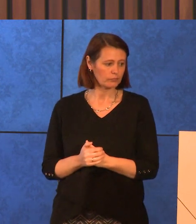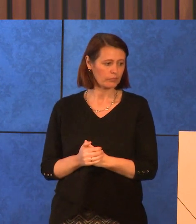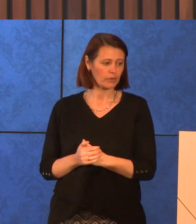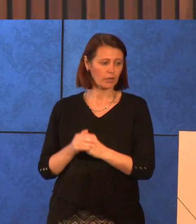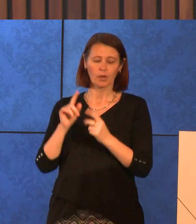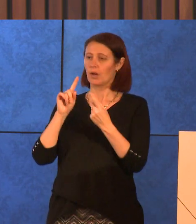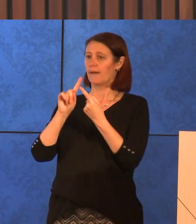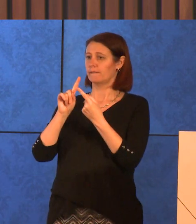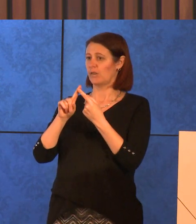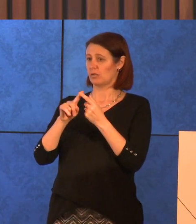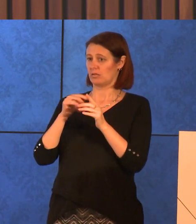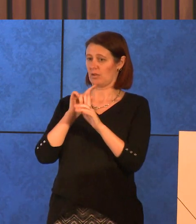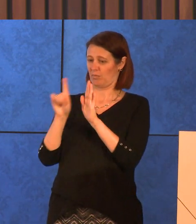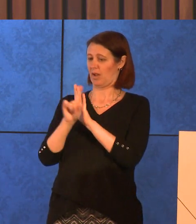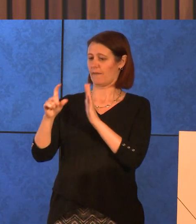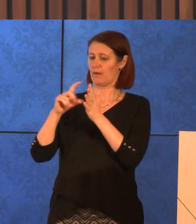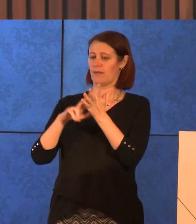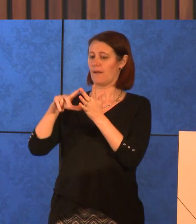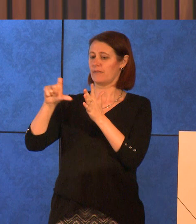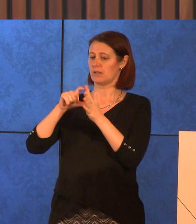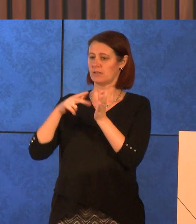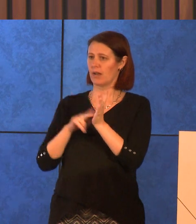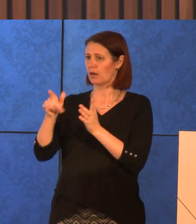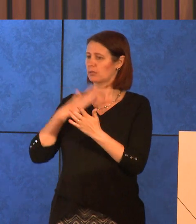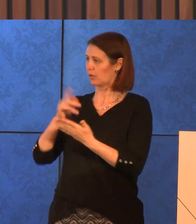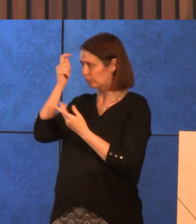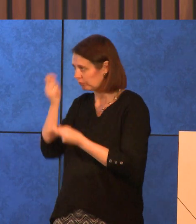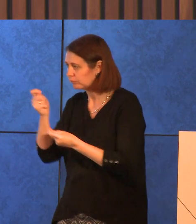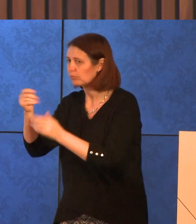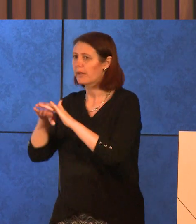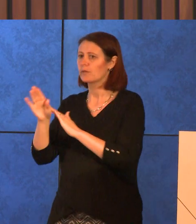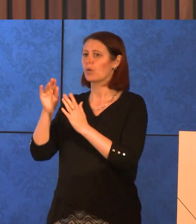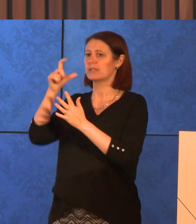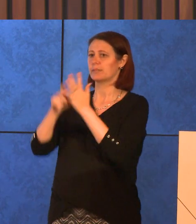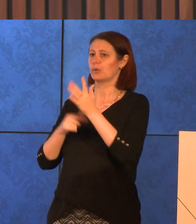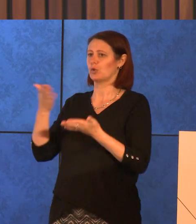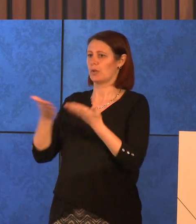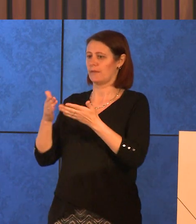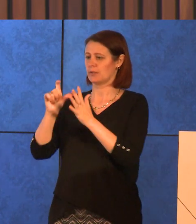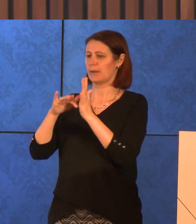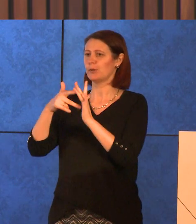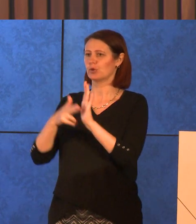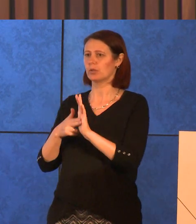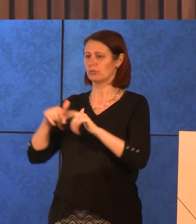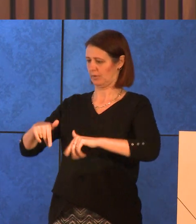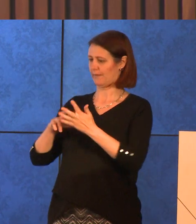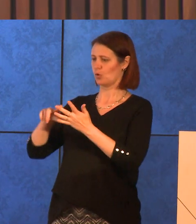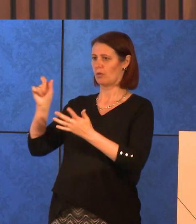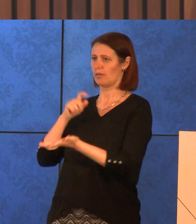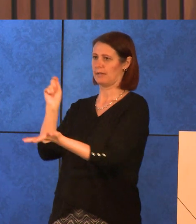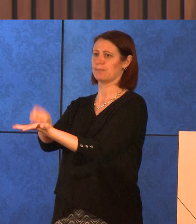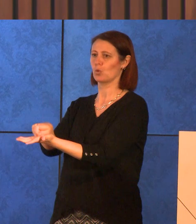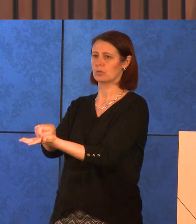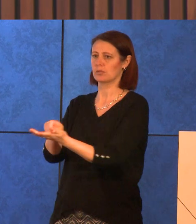First of all, on behalf of VicDAN, I'd like to acknowledge the generous support of the Disability Services Commissioner here in Victoria, who